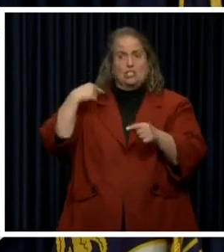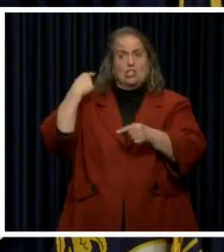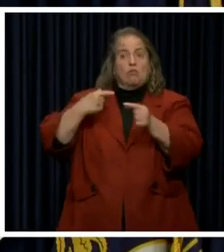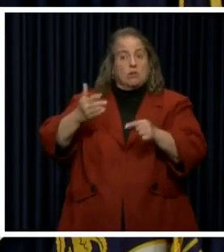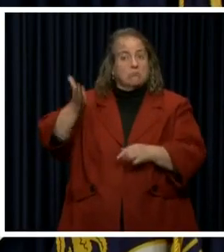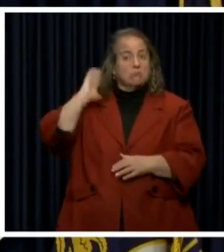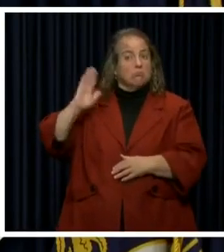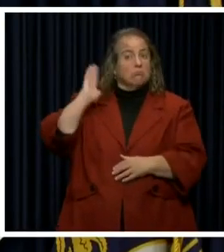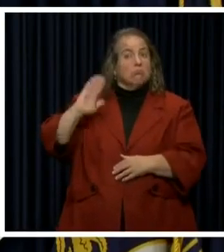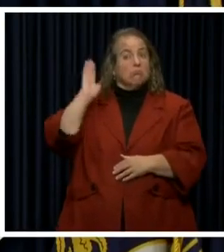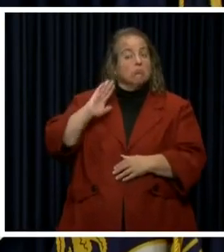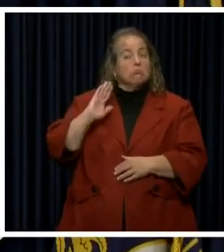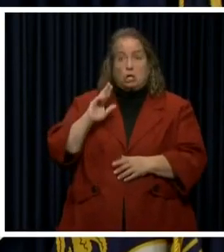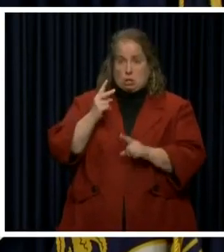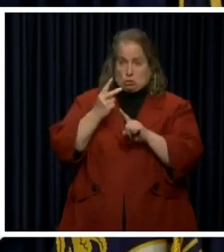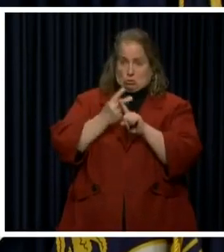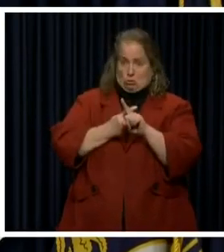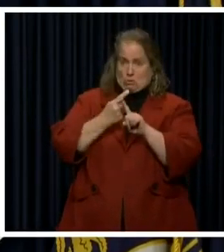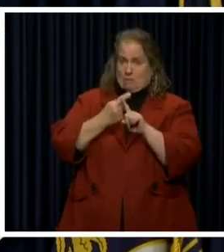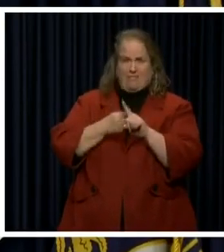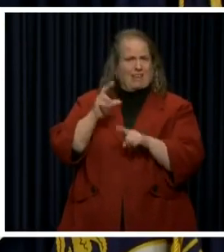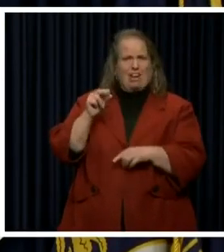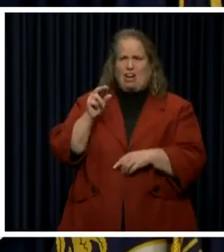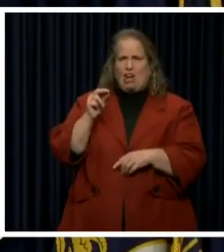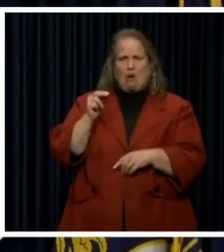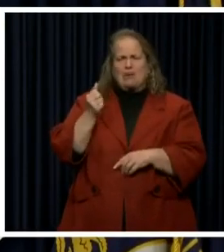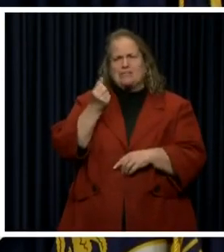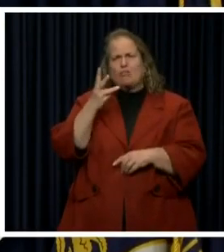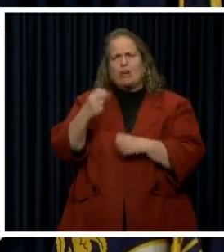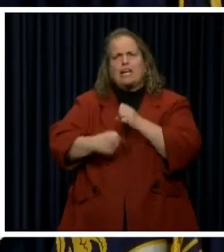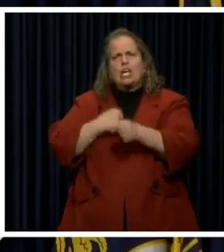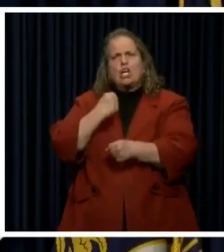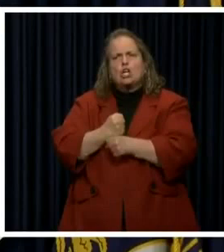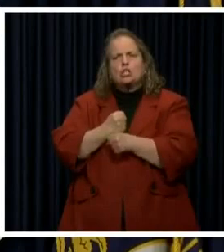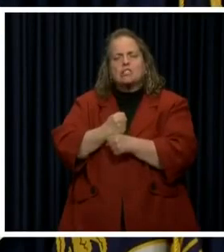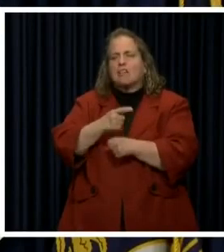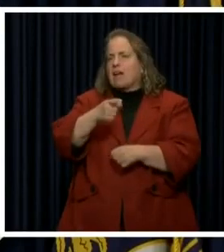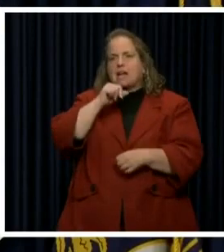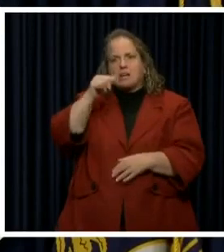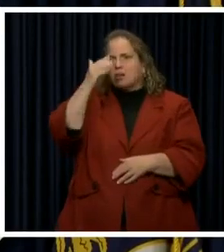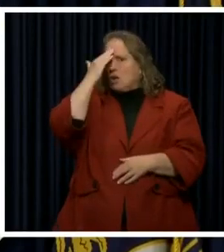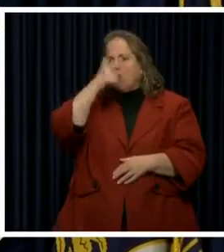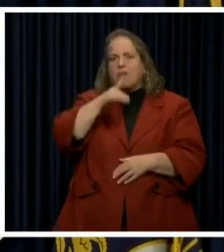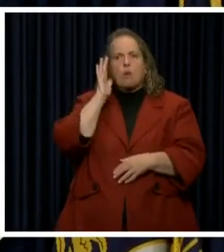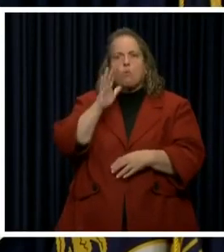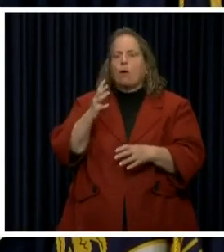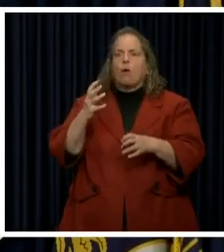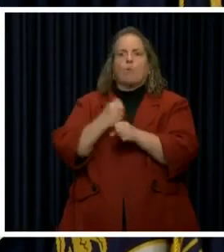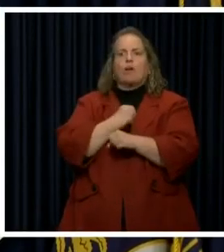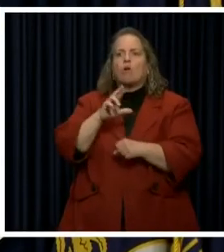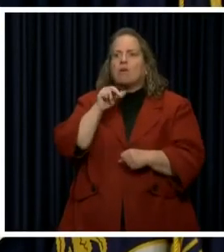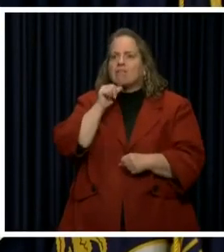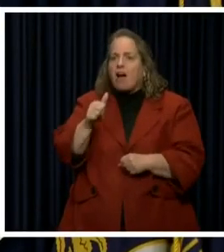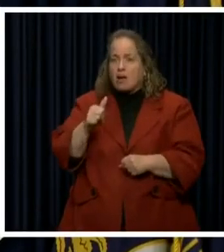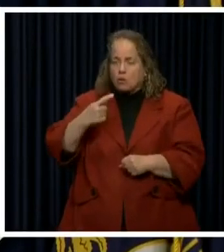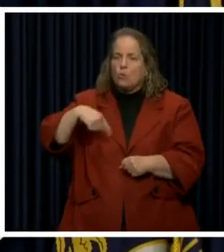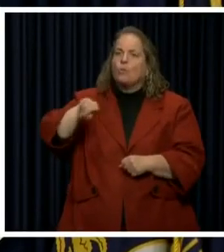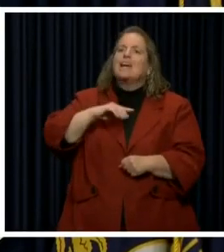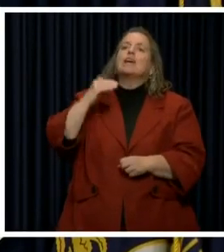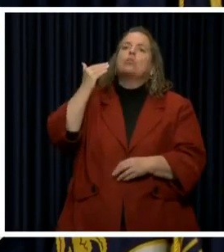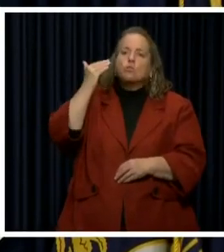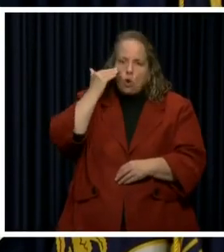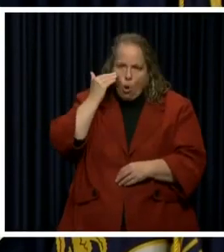thing. It was a multi-year effort that they didn't even know they were going to win. So with us knowing that we're going to win this